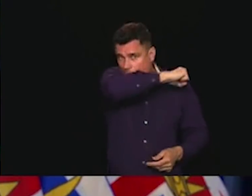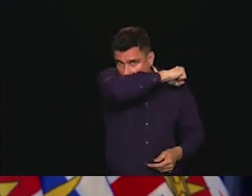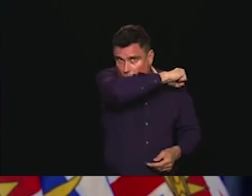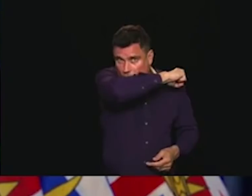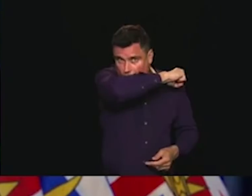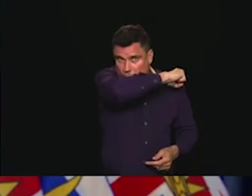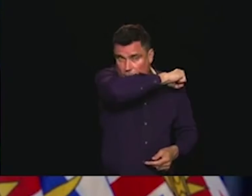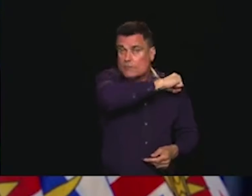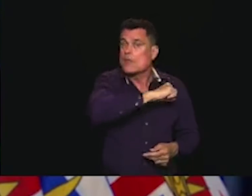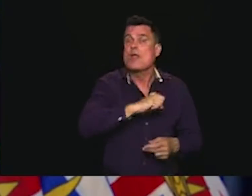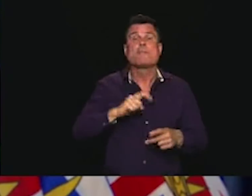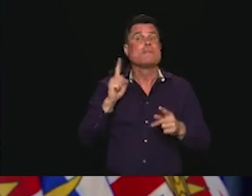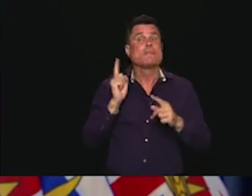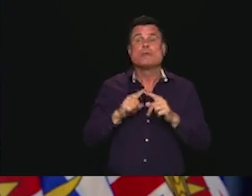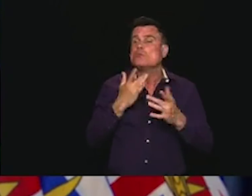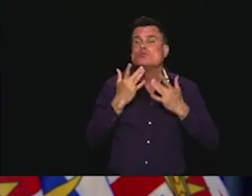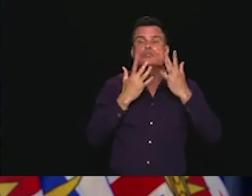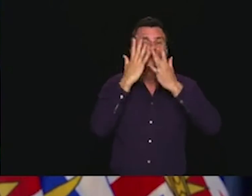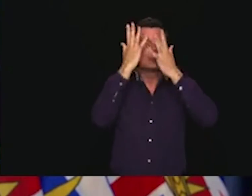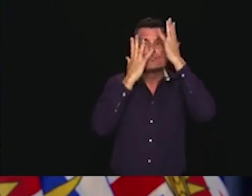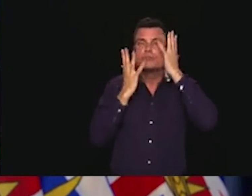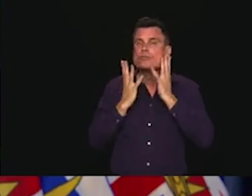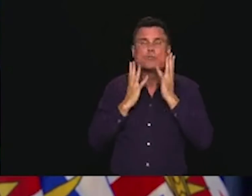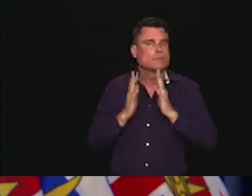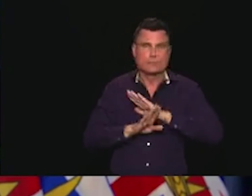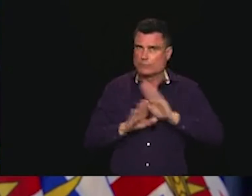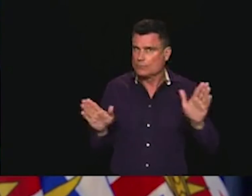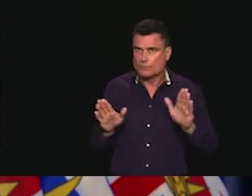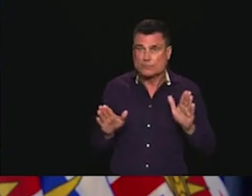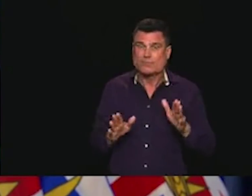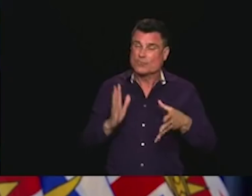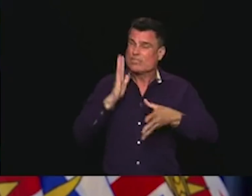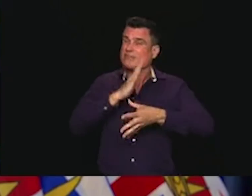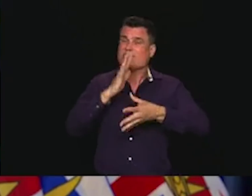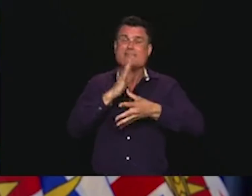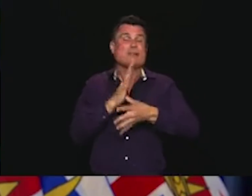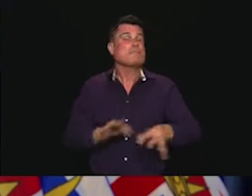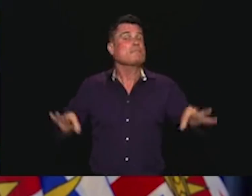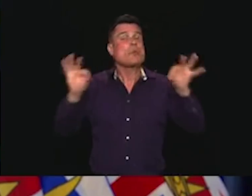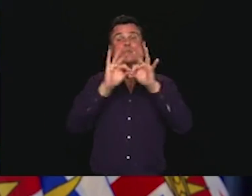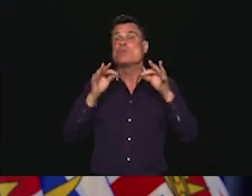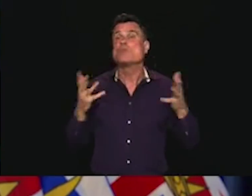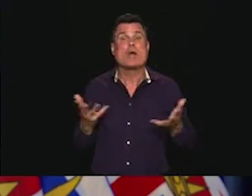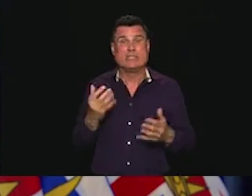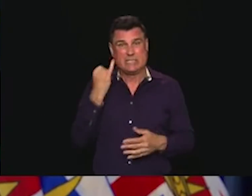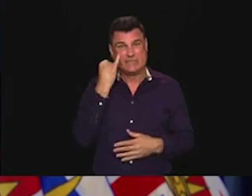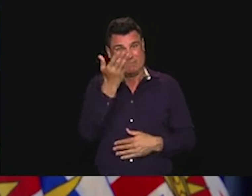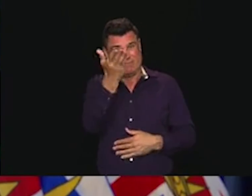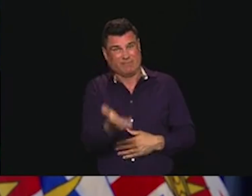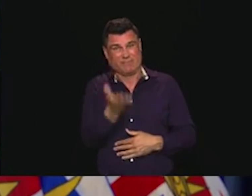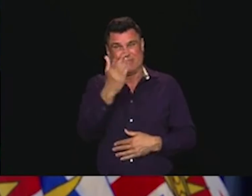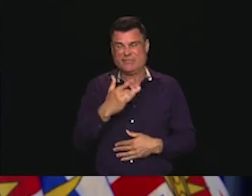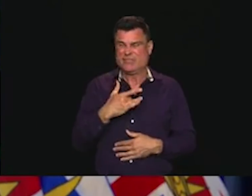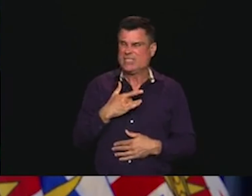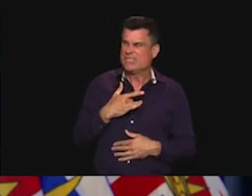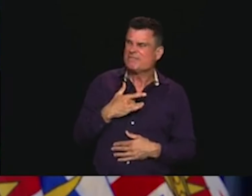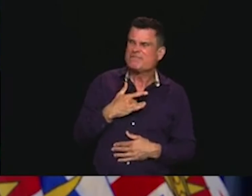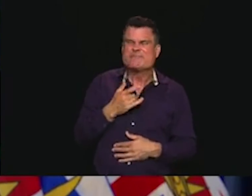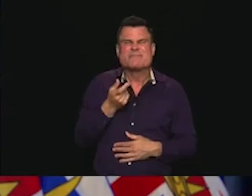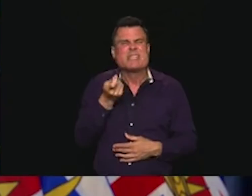and our communities safe. Our individual circumstances are unique, but the actions we can take to protect each